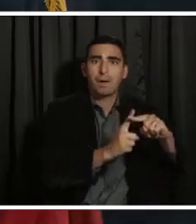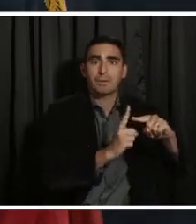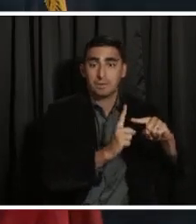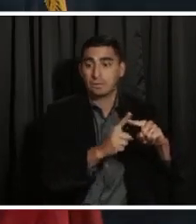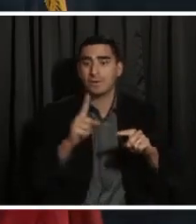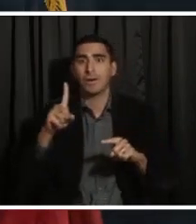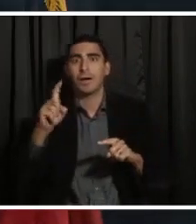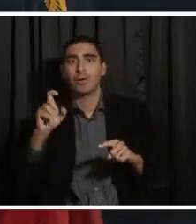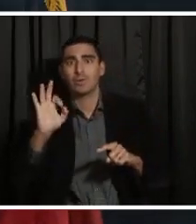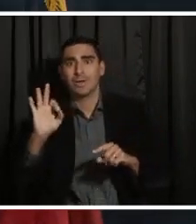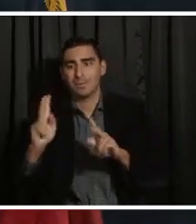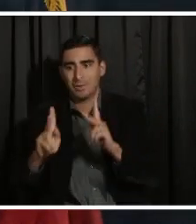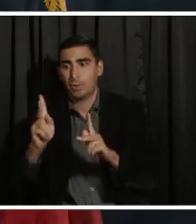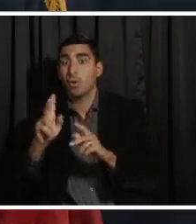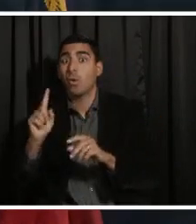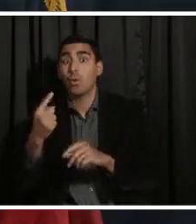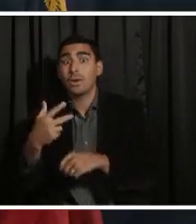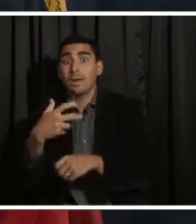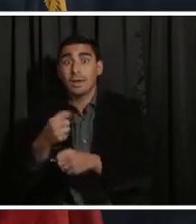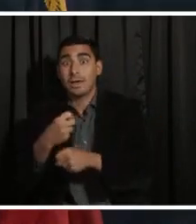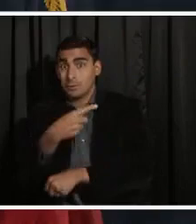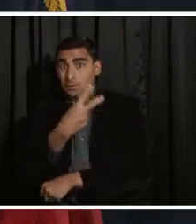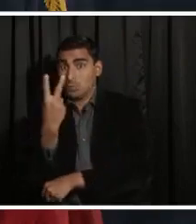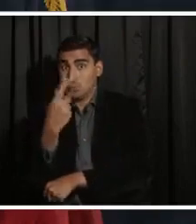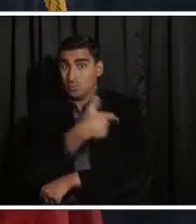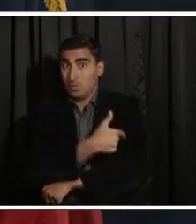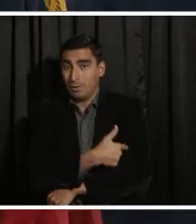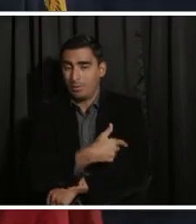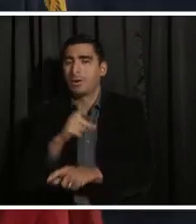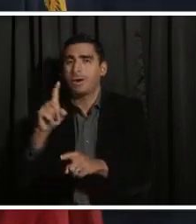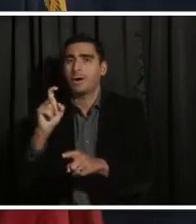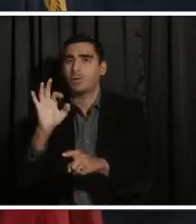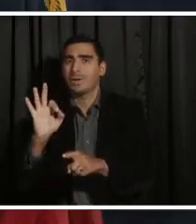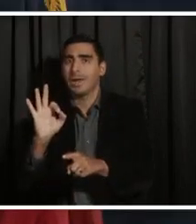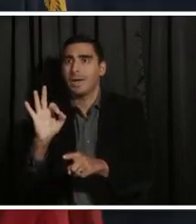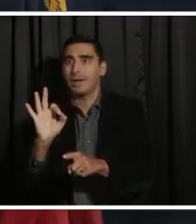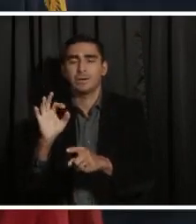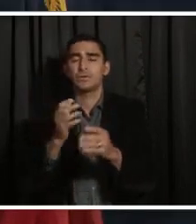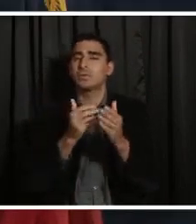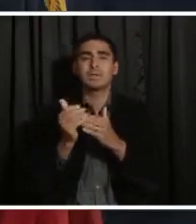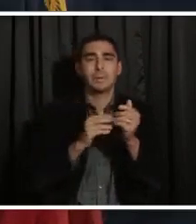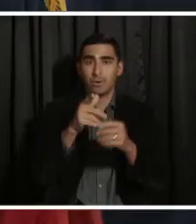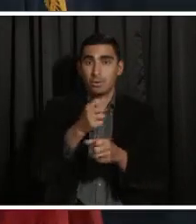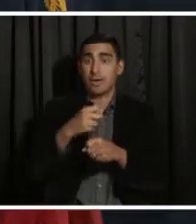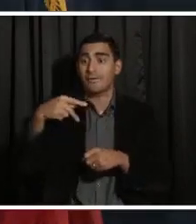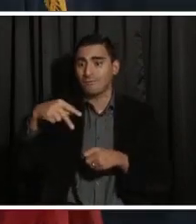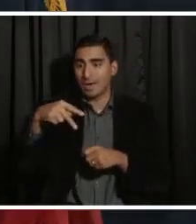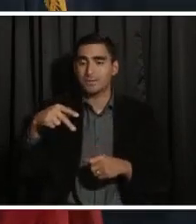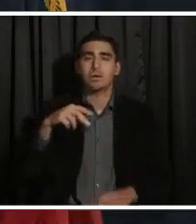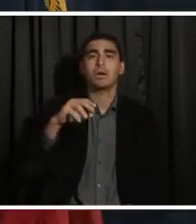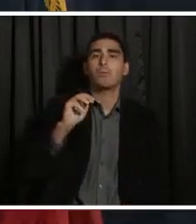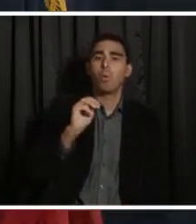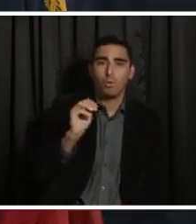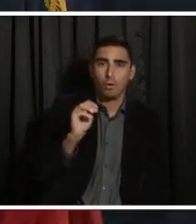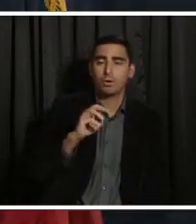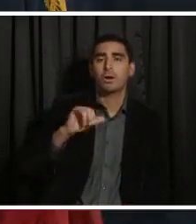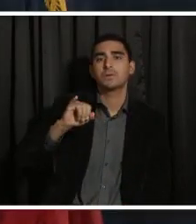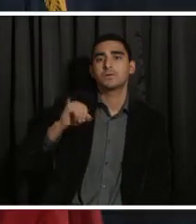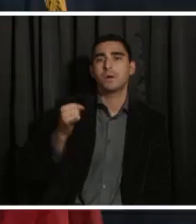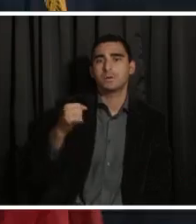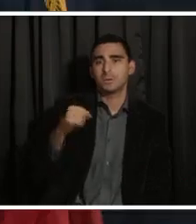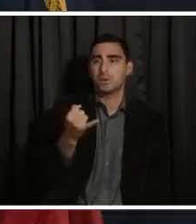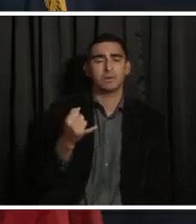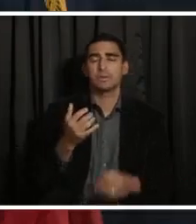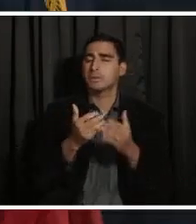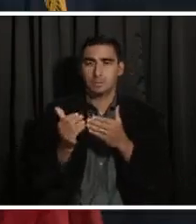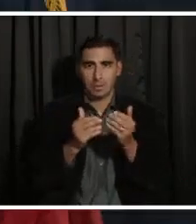I'll start again so you can hear this again, because you really need to hear this. Whether you got Pfizer, Moderna, or Johnson & Johnson, time to get the booster.